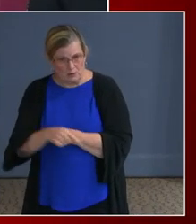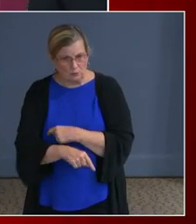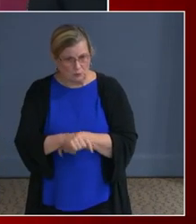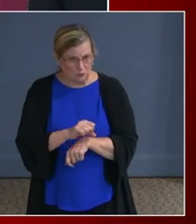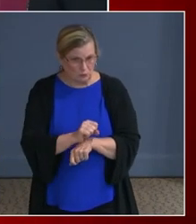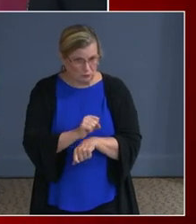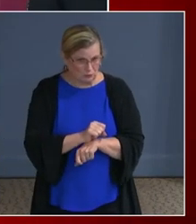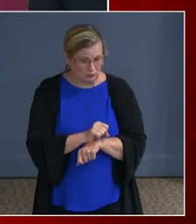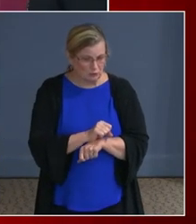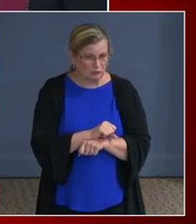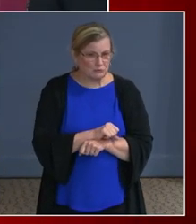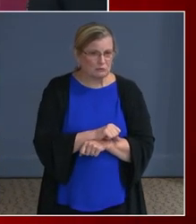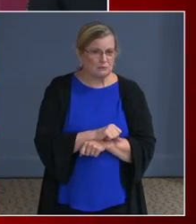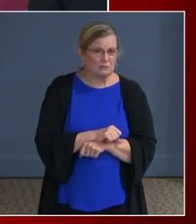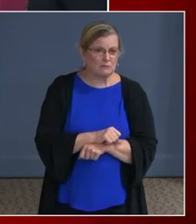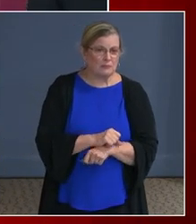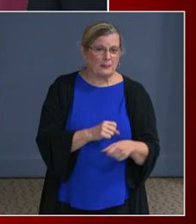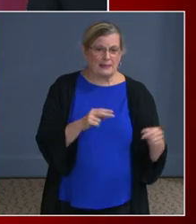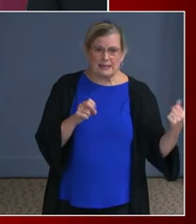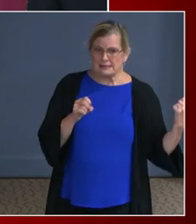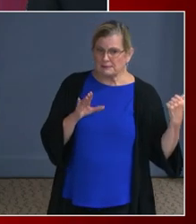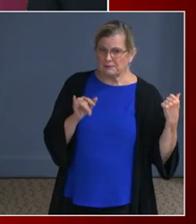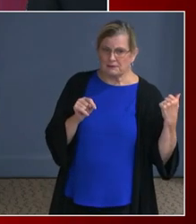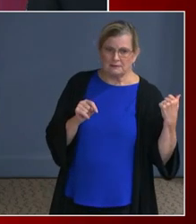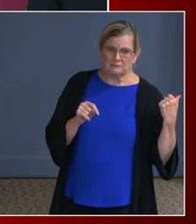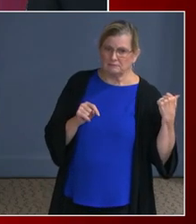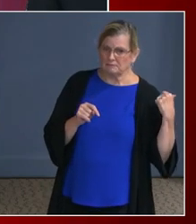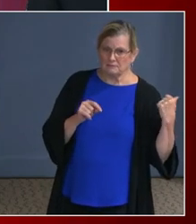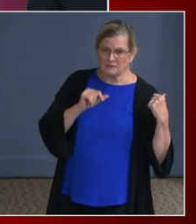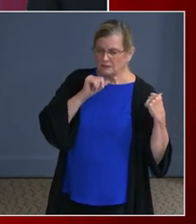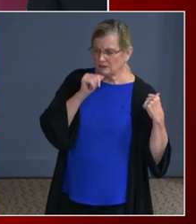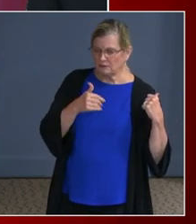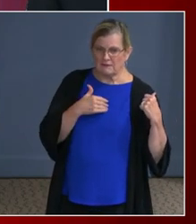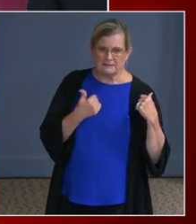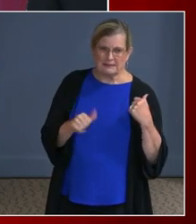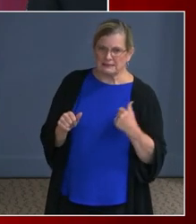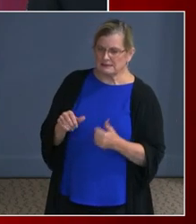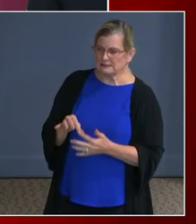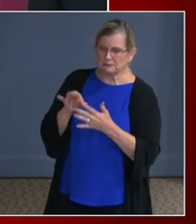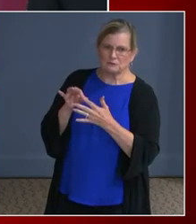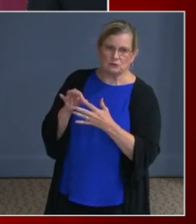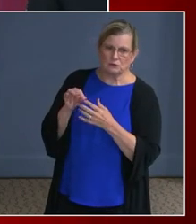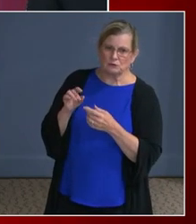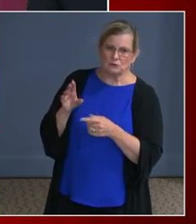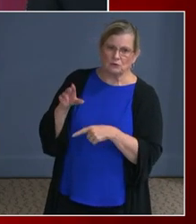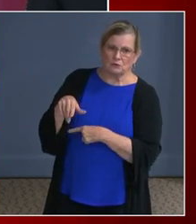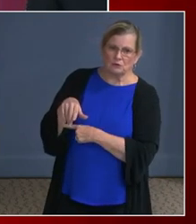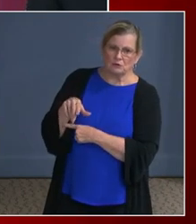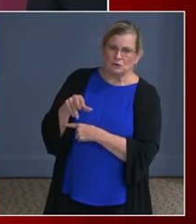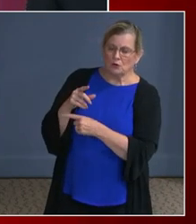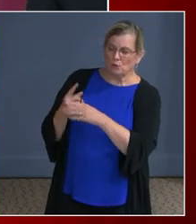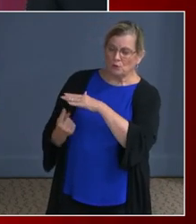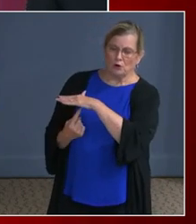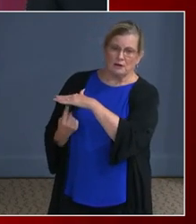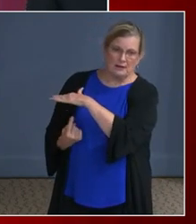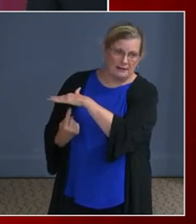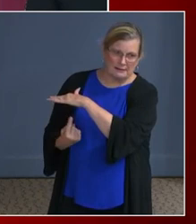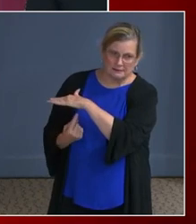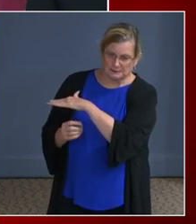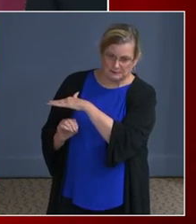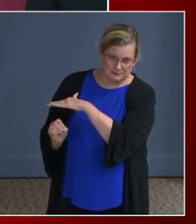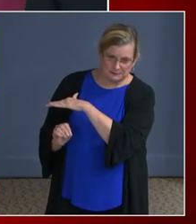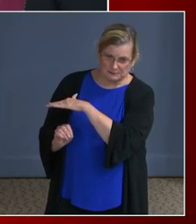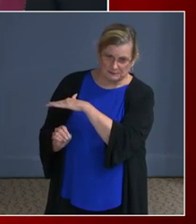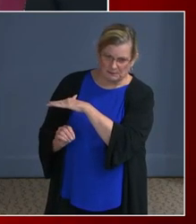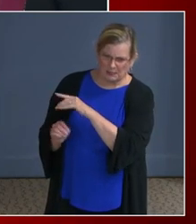anticipate any exceptions to the quarantine until we lift the quarantine. But I'm also not familiar with